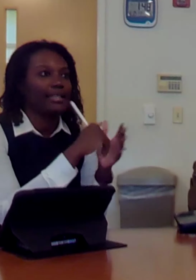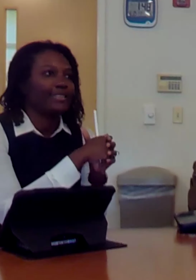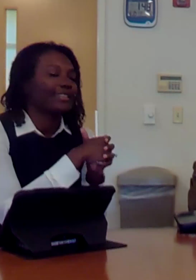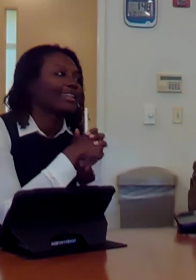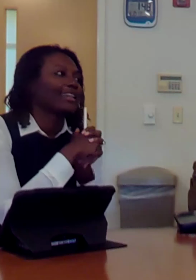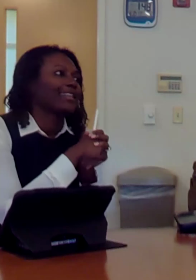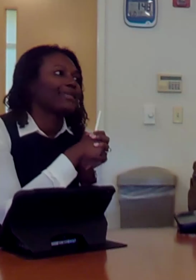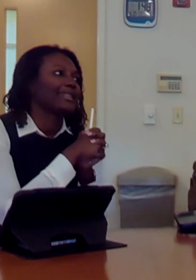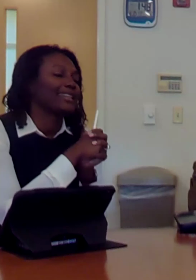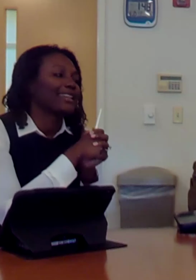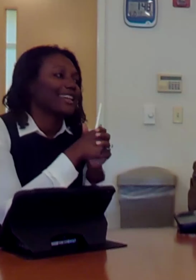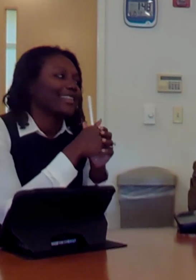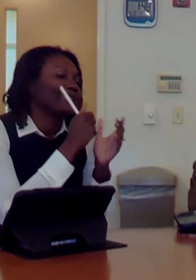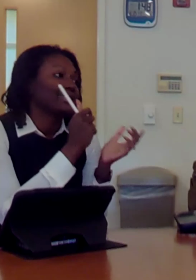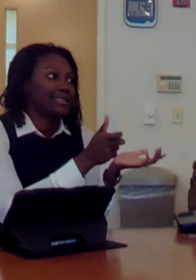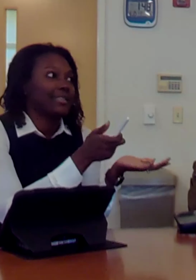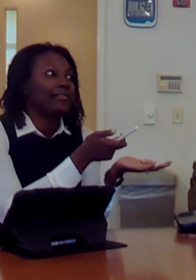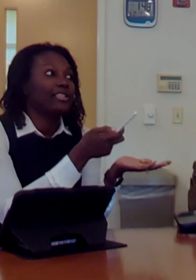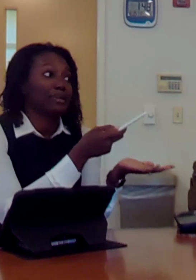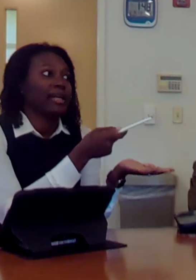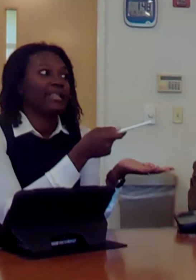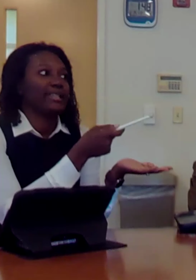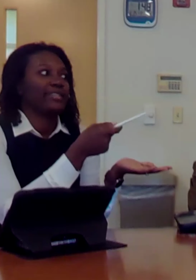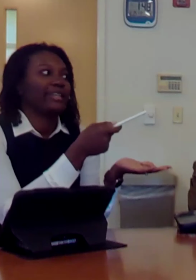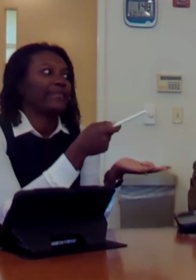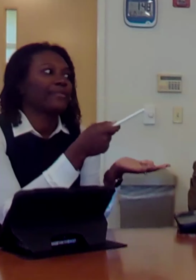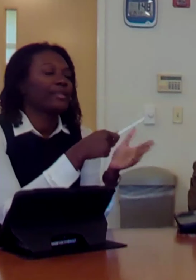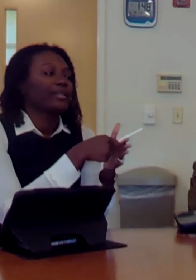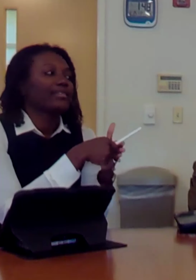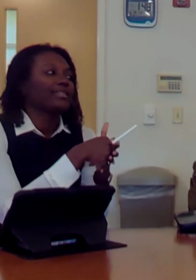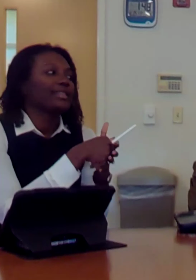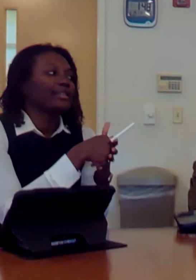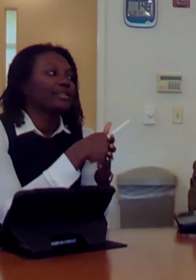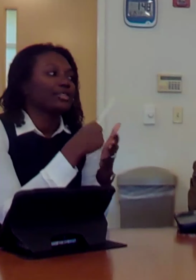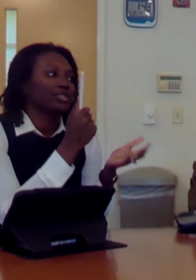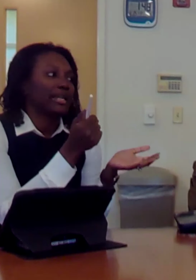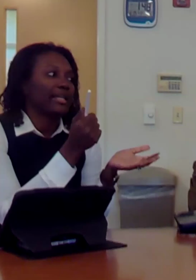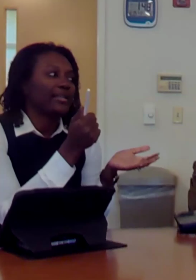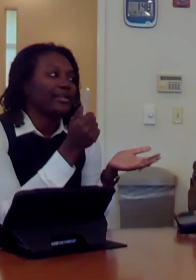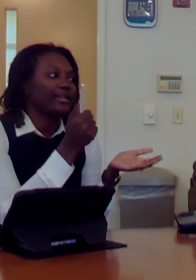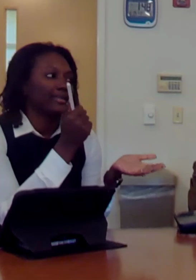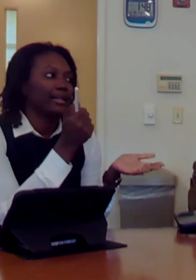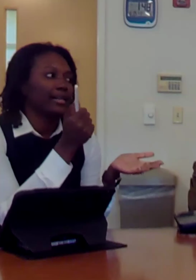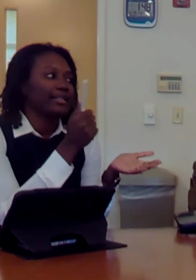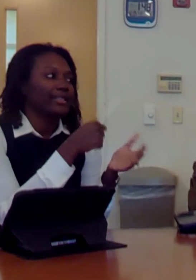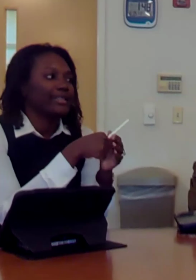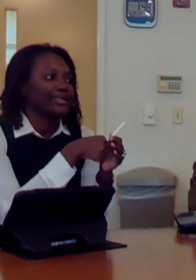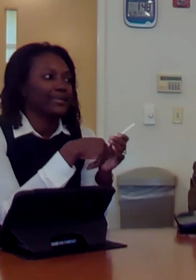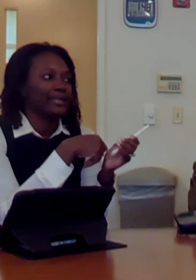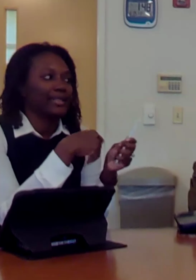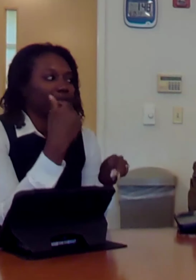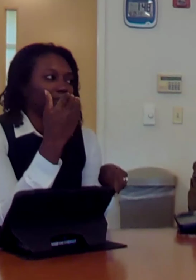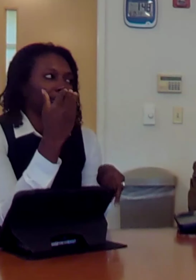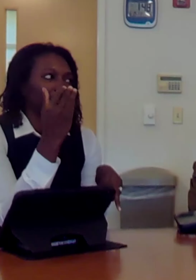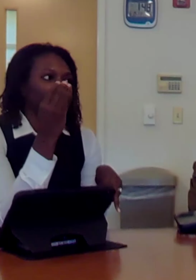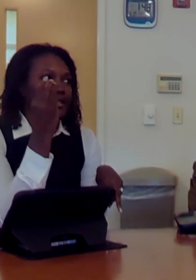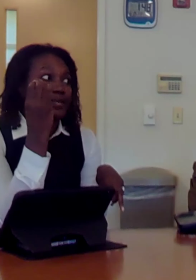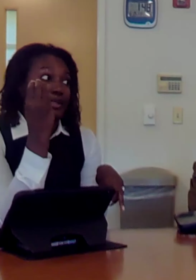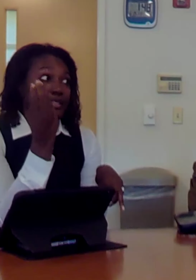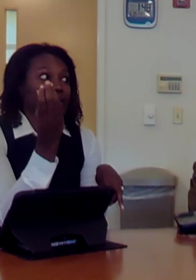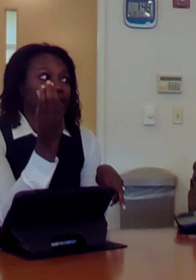all of these things. And I'm like, and the software is proprietary, right? And so like strain is not like something that